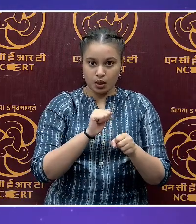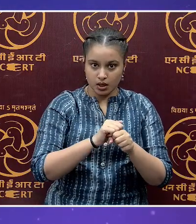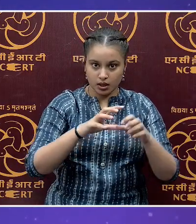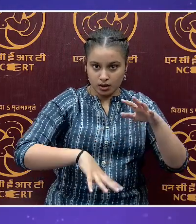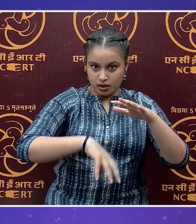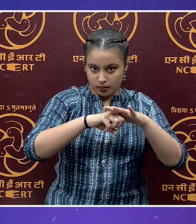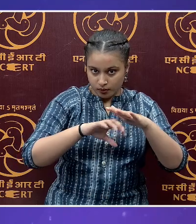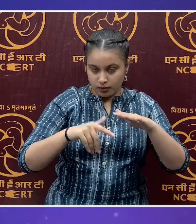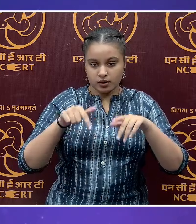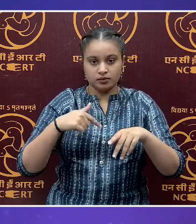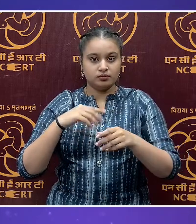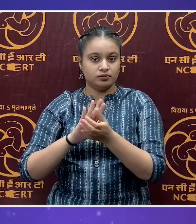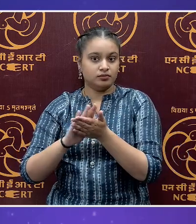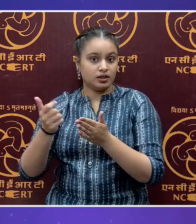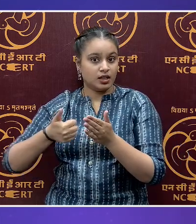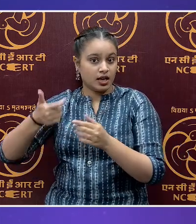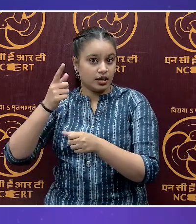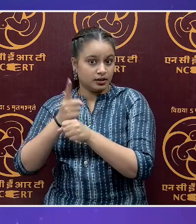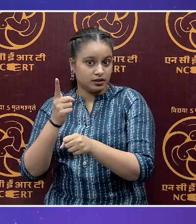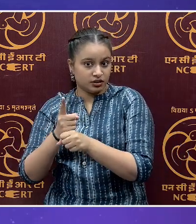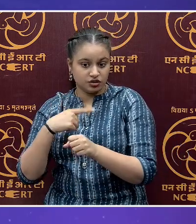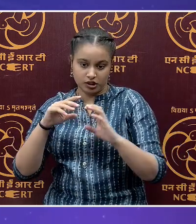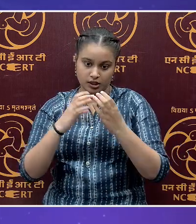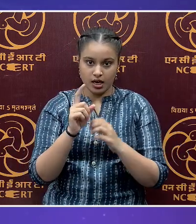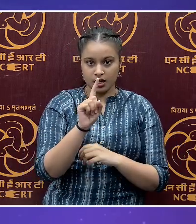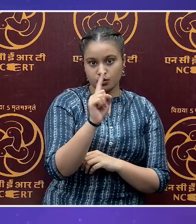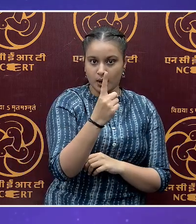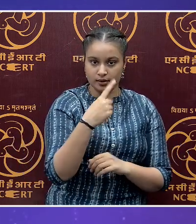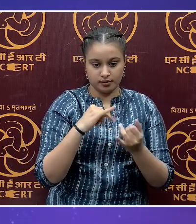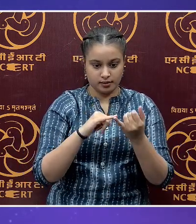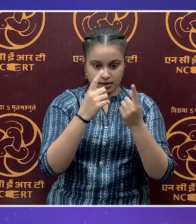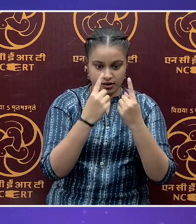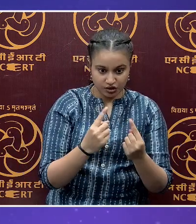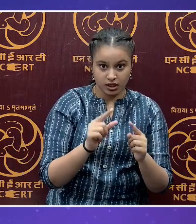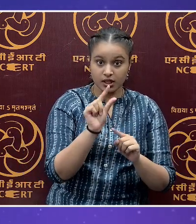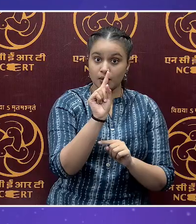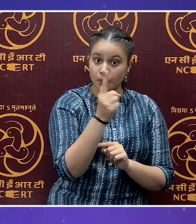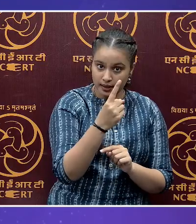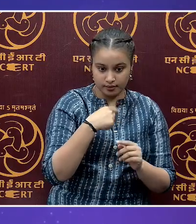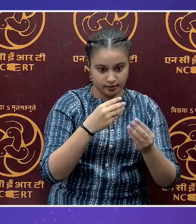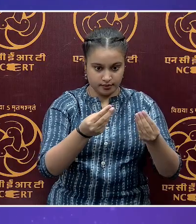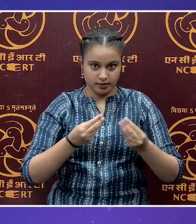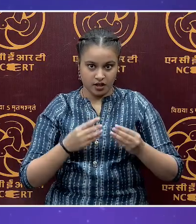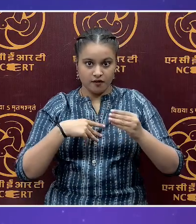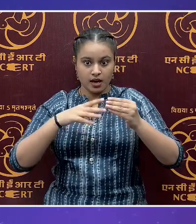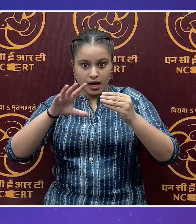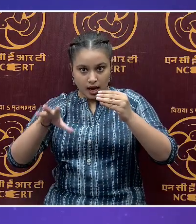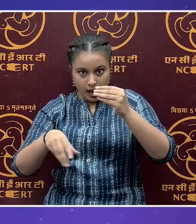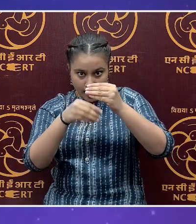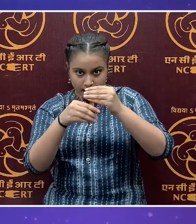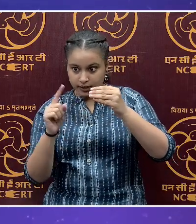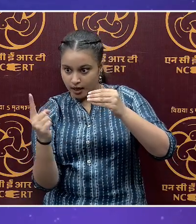let's say head teacher assign me a class 1 for the screening 1. So, add a teacher, I can add a individual